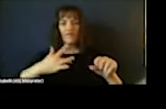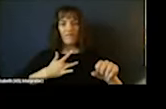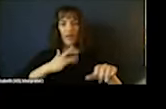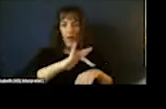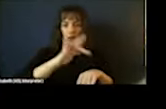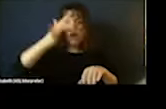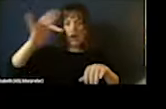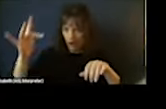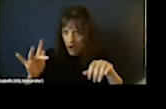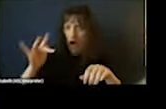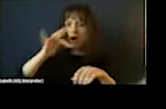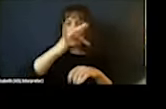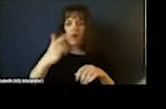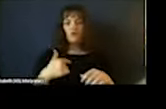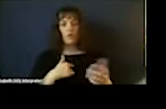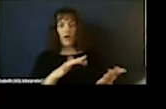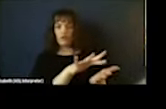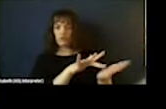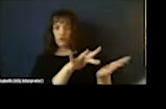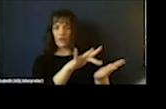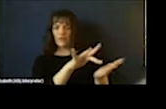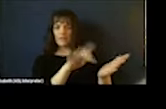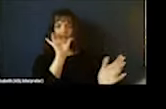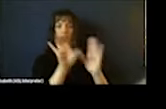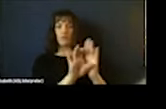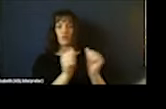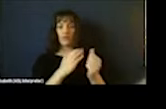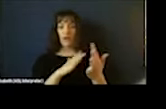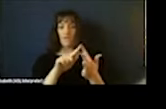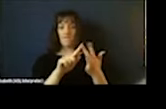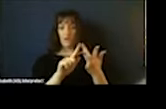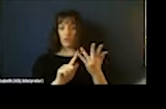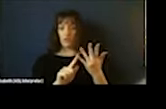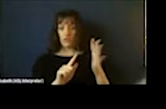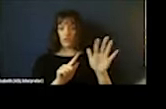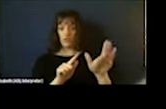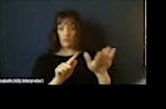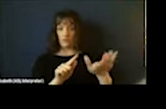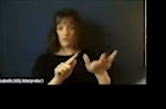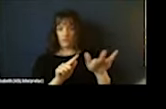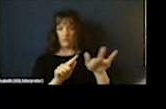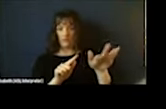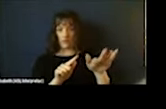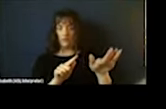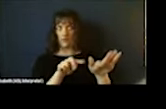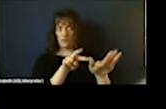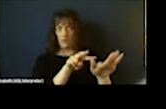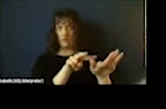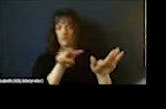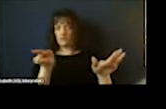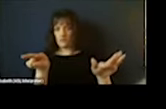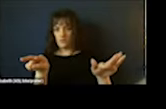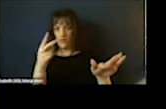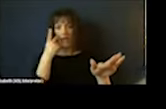my fingers and get exactly the same information that I got if I was to look at that image and be able to see it perfectly. So I wanted to feel